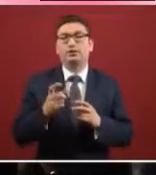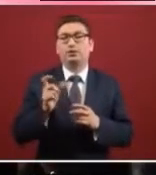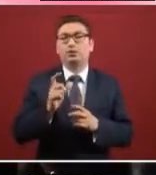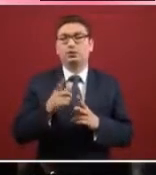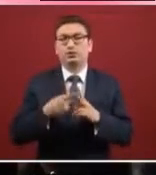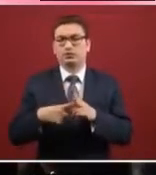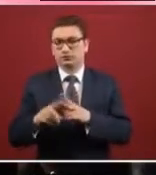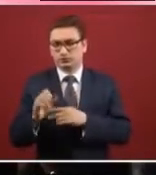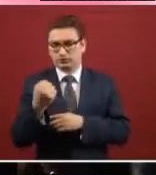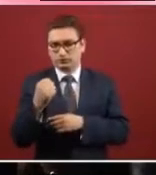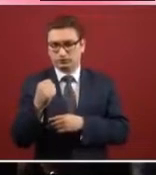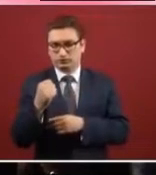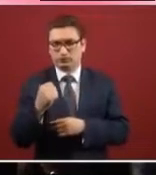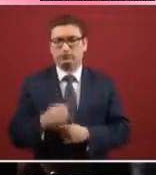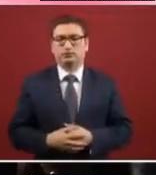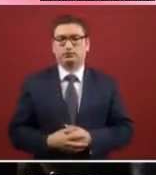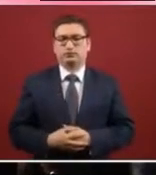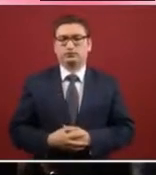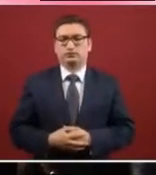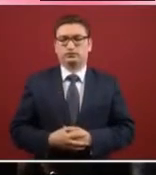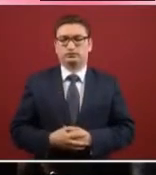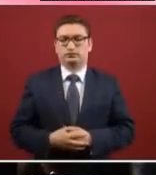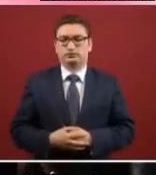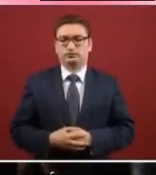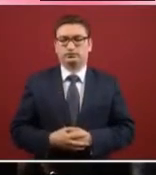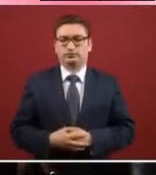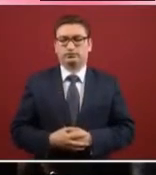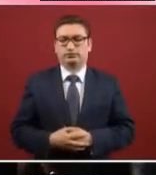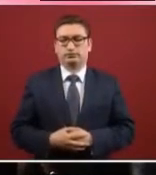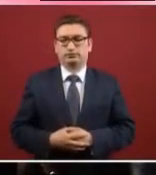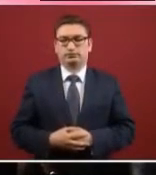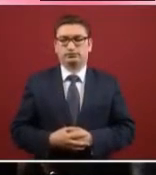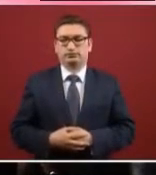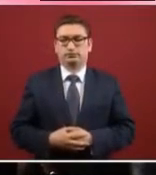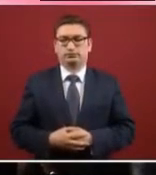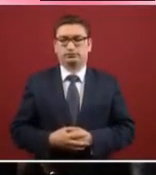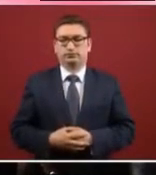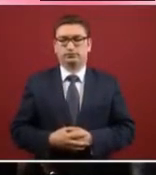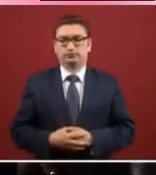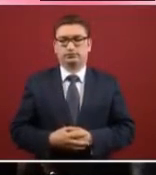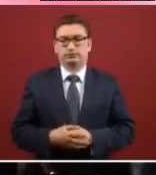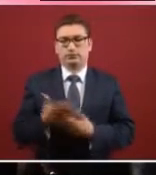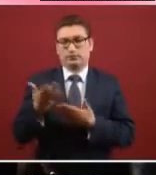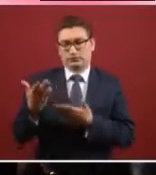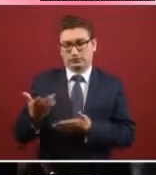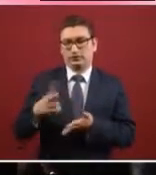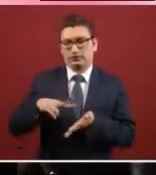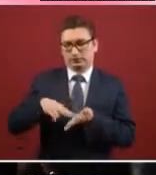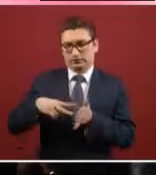August. De septiembre. In the beginning of September. Y aquí el ingeniero.